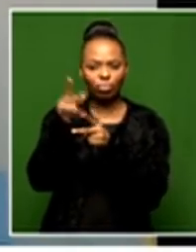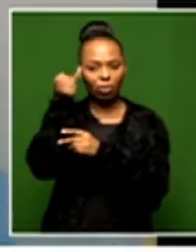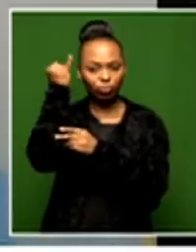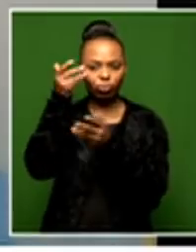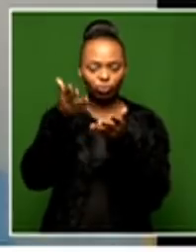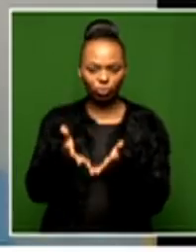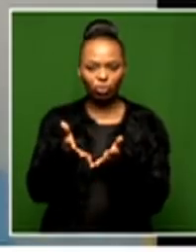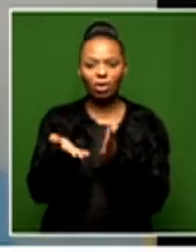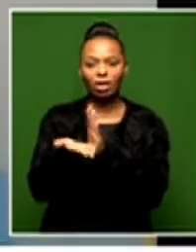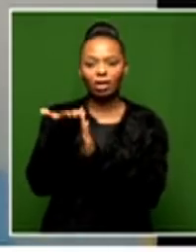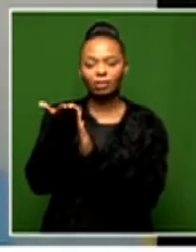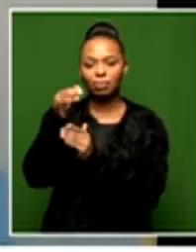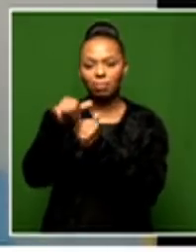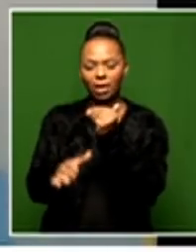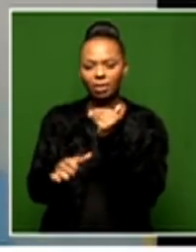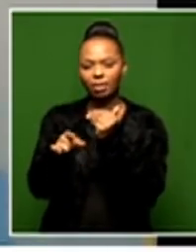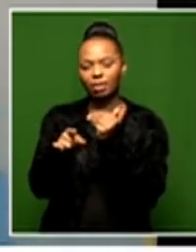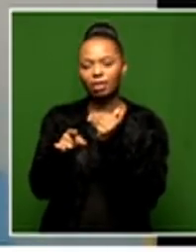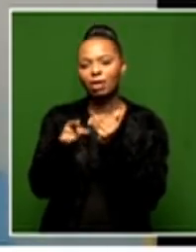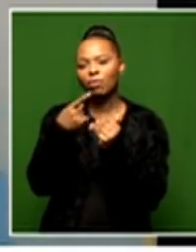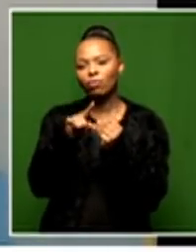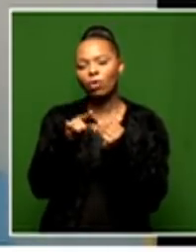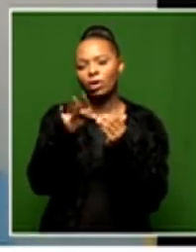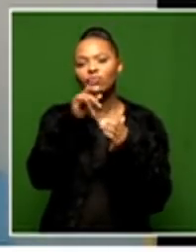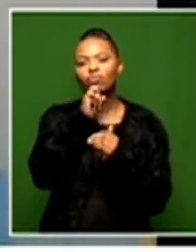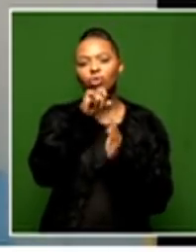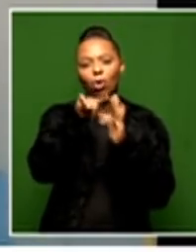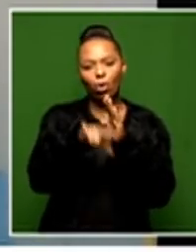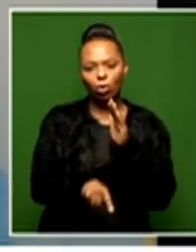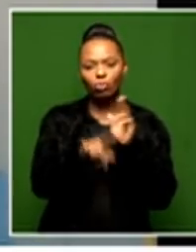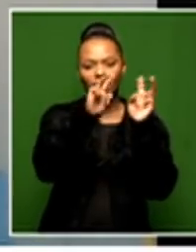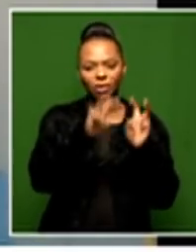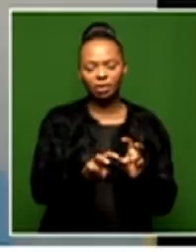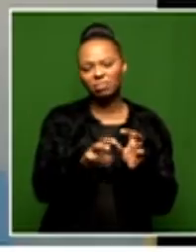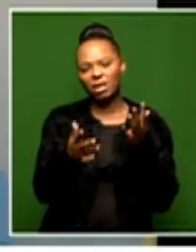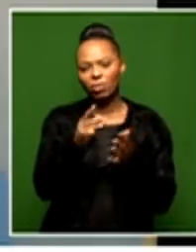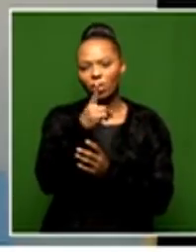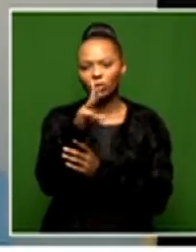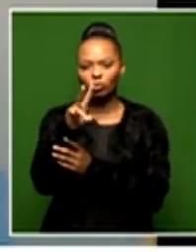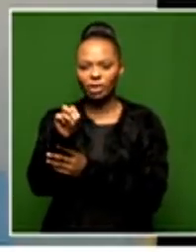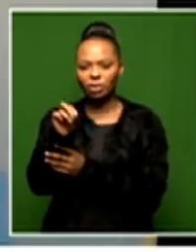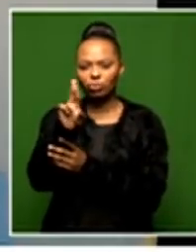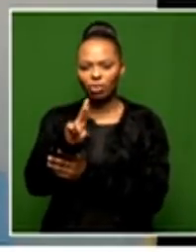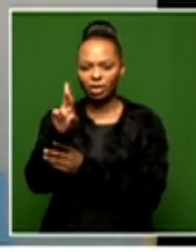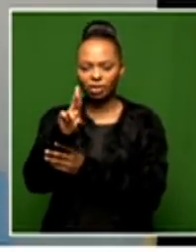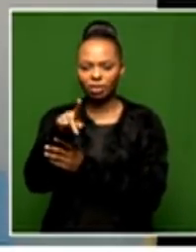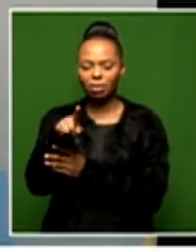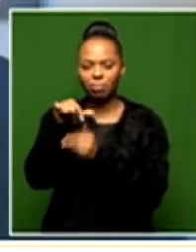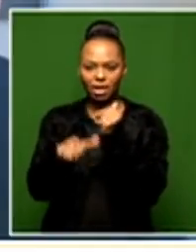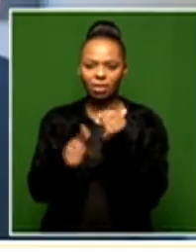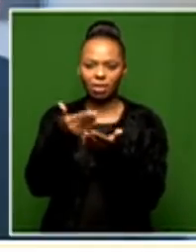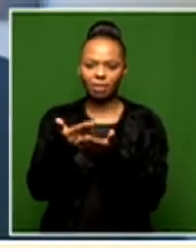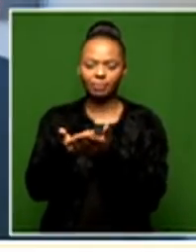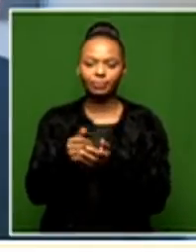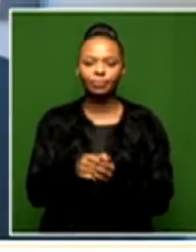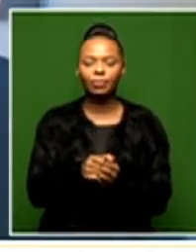corresponding increase in monthly bill to lower users of perhaps 100, 120 Rand per month. So